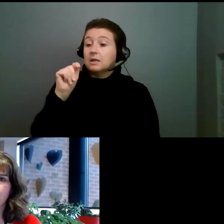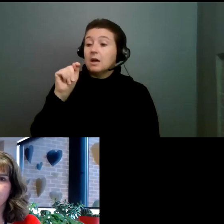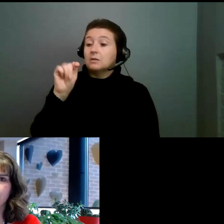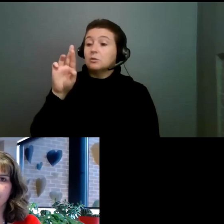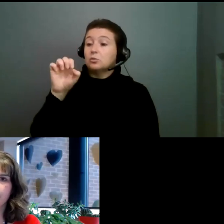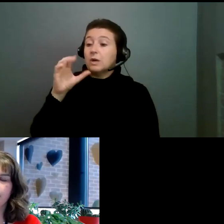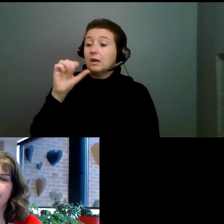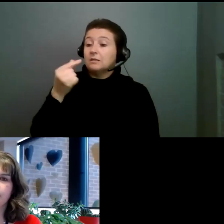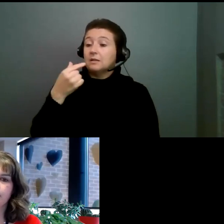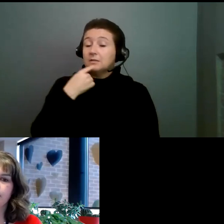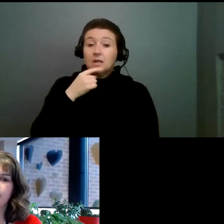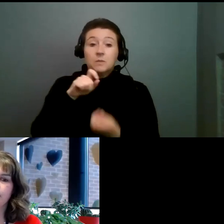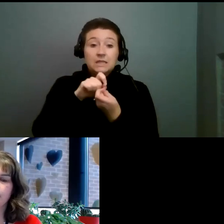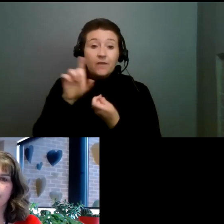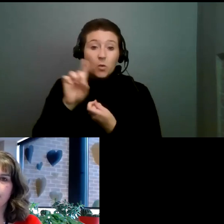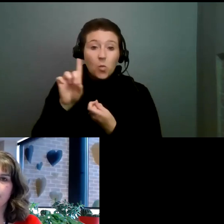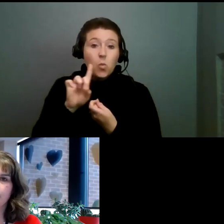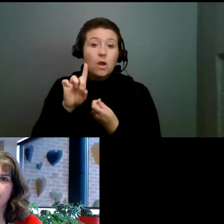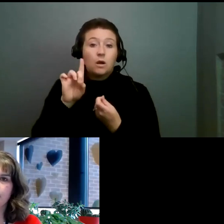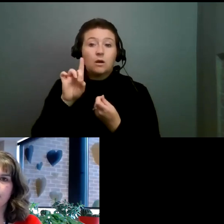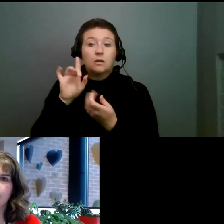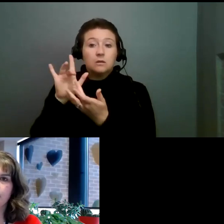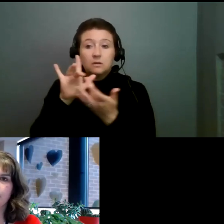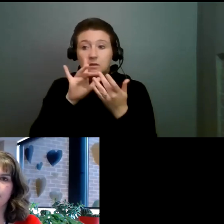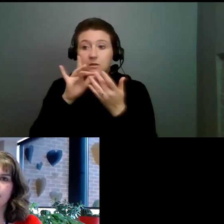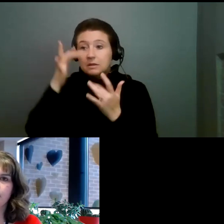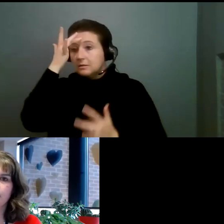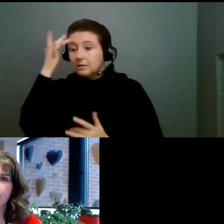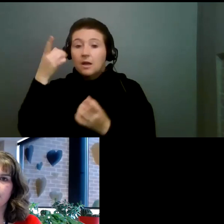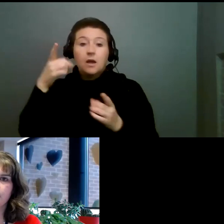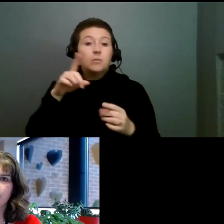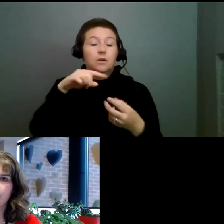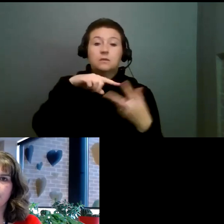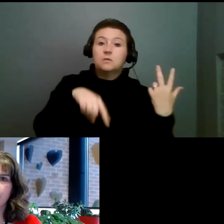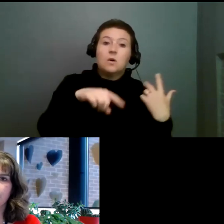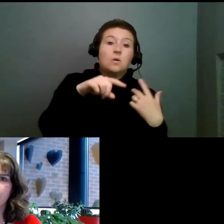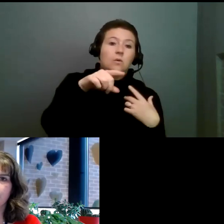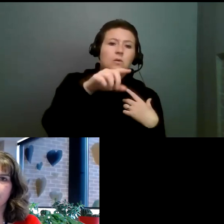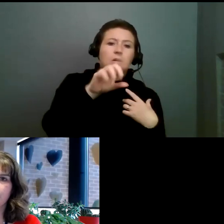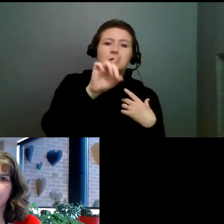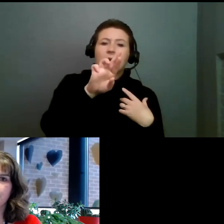Katz mentioned entertainment venues. There's also the question of protests, bars, baseball games.